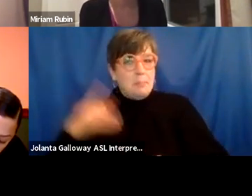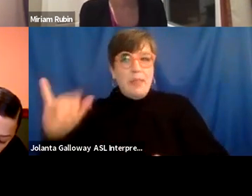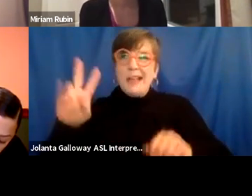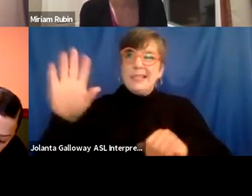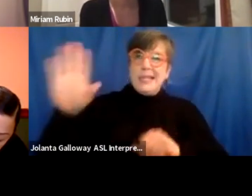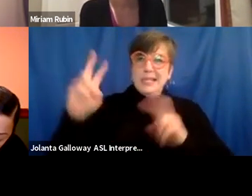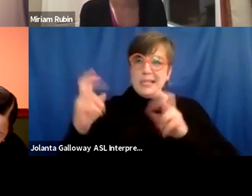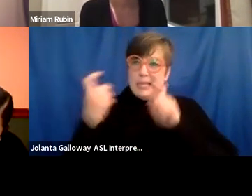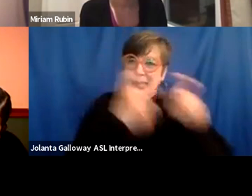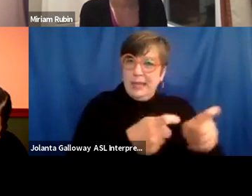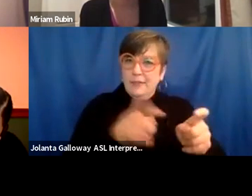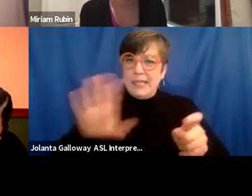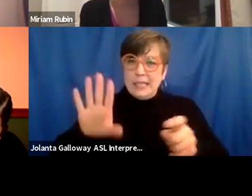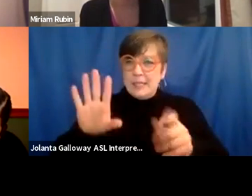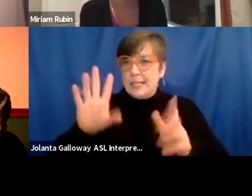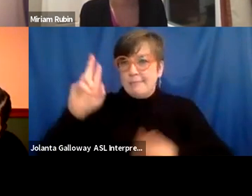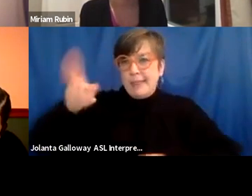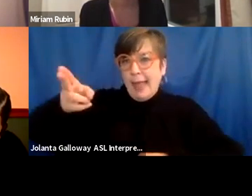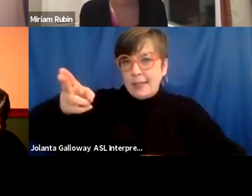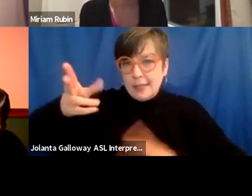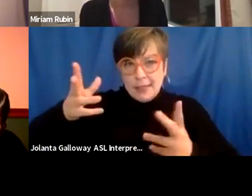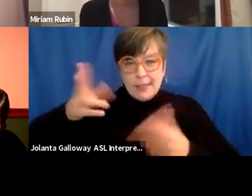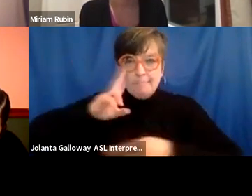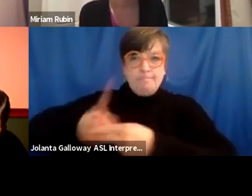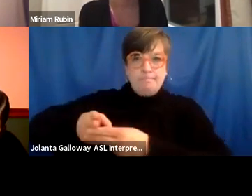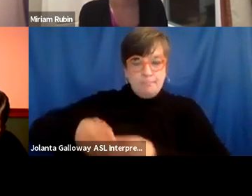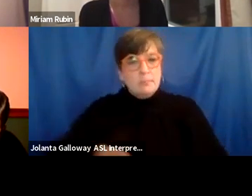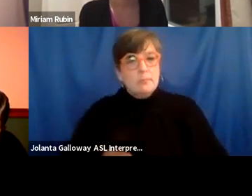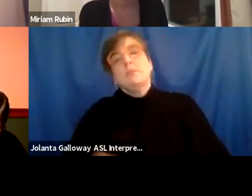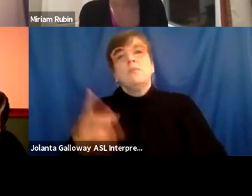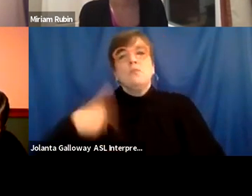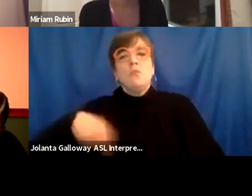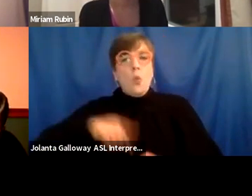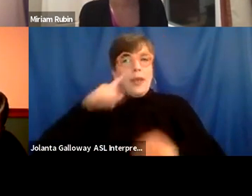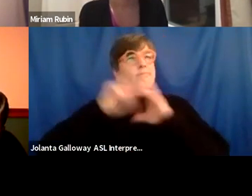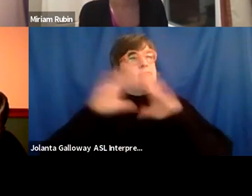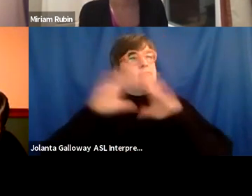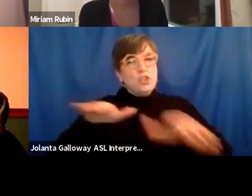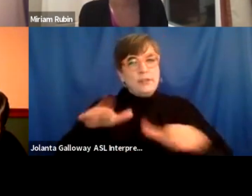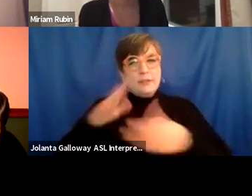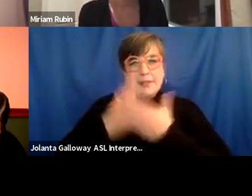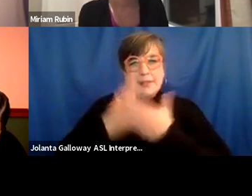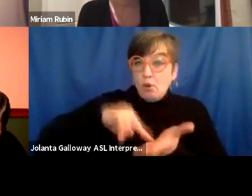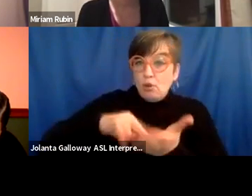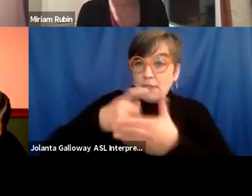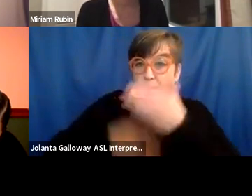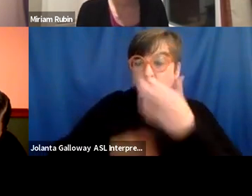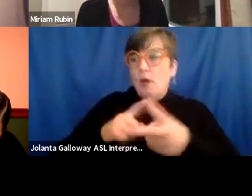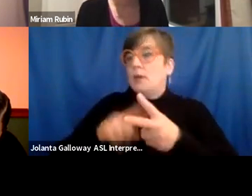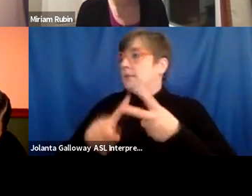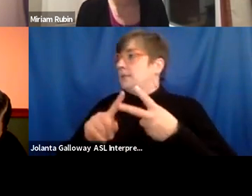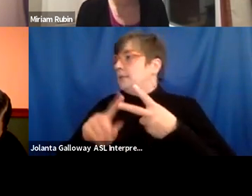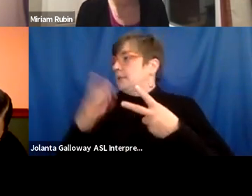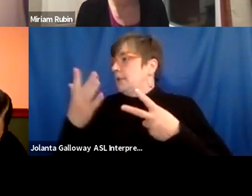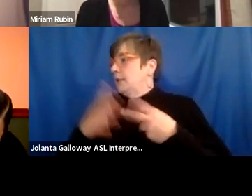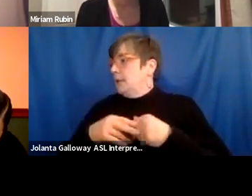of them we are anticipating shifting. Things like nursing, some of the nursing costs. And as